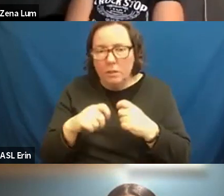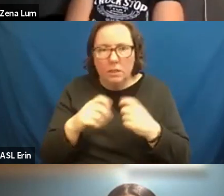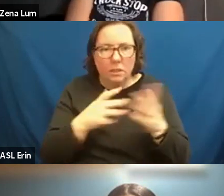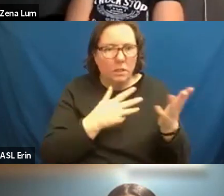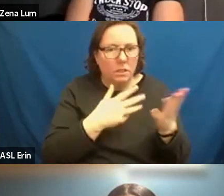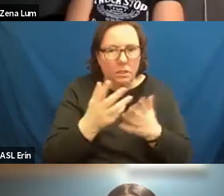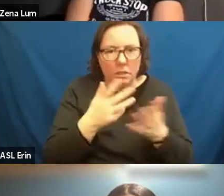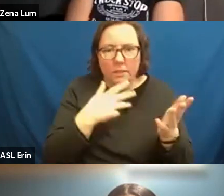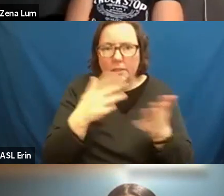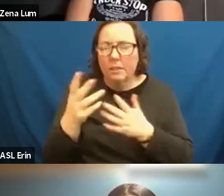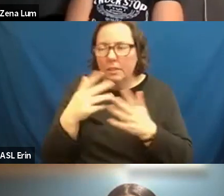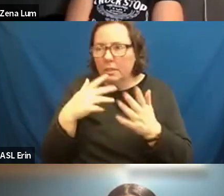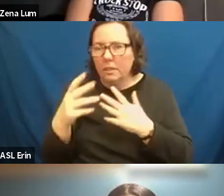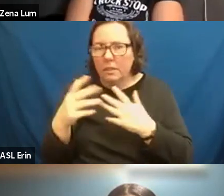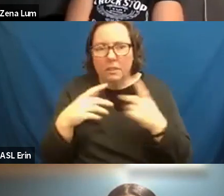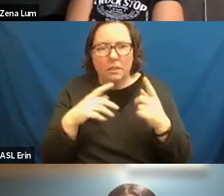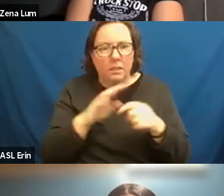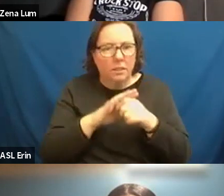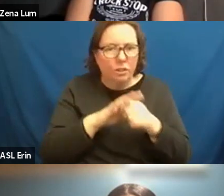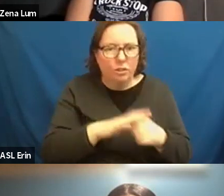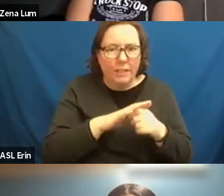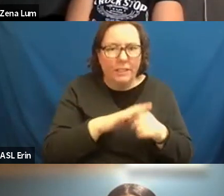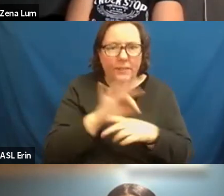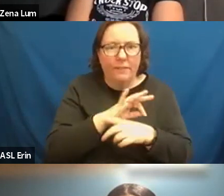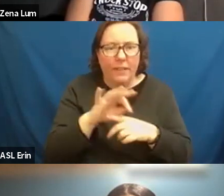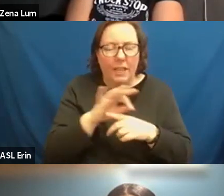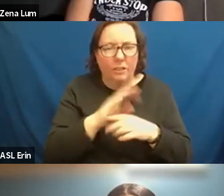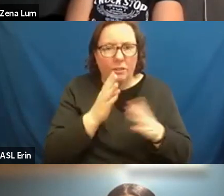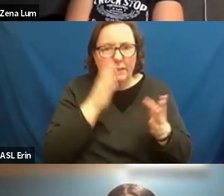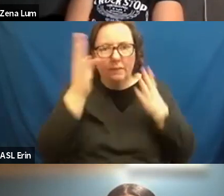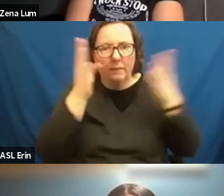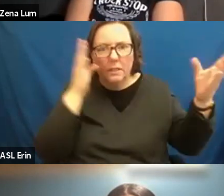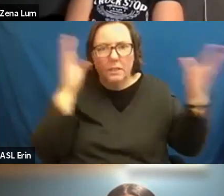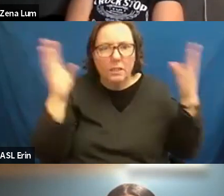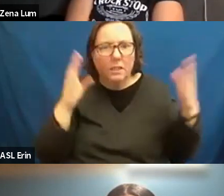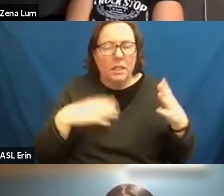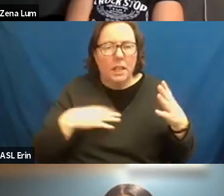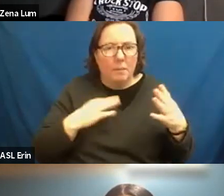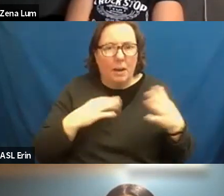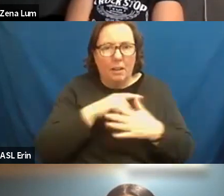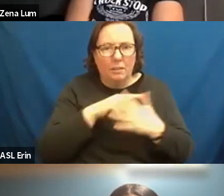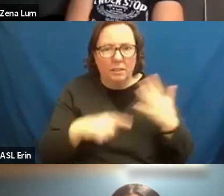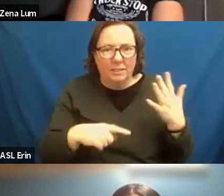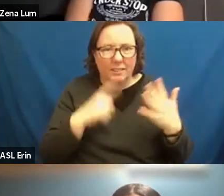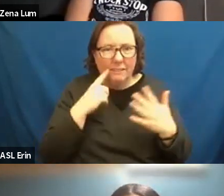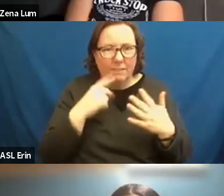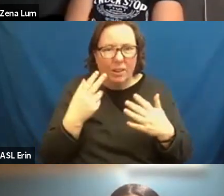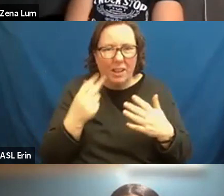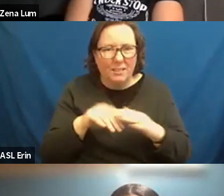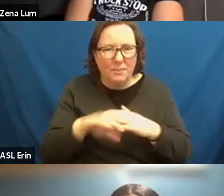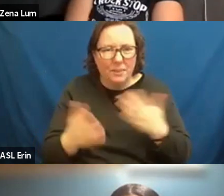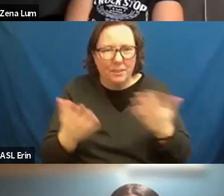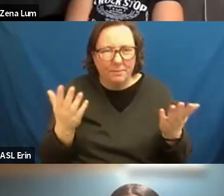deal with all of the stressful factors that we often hear students are going through in order to get